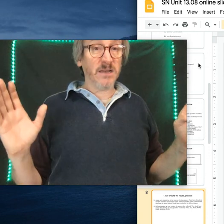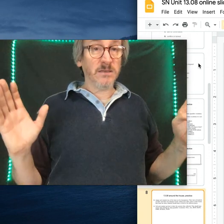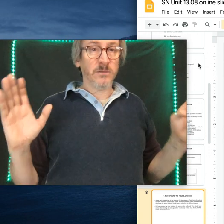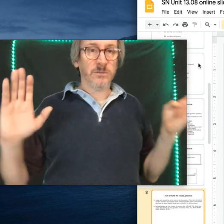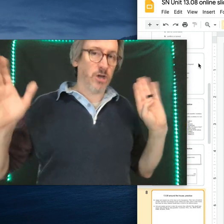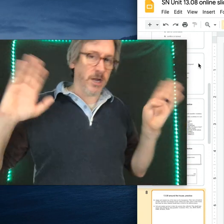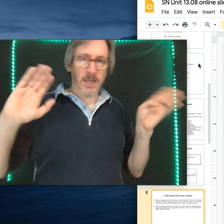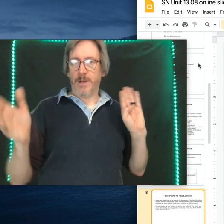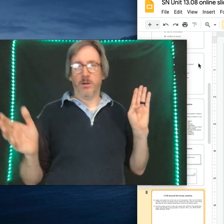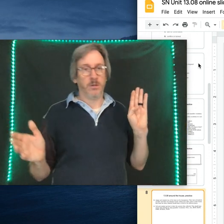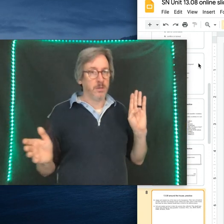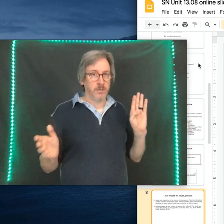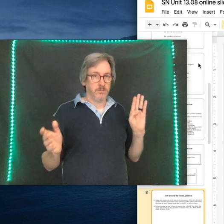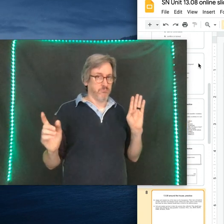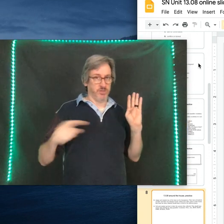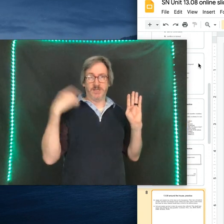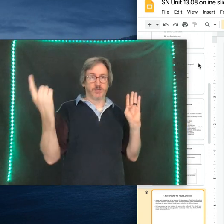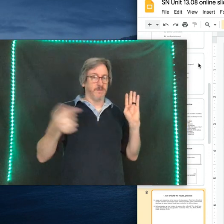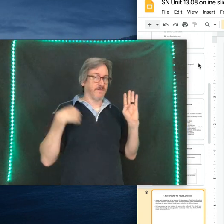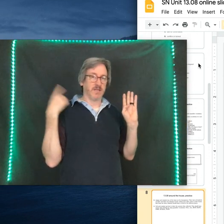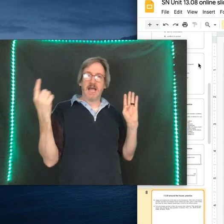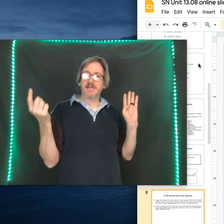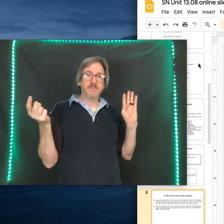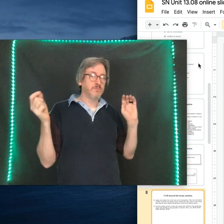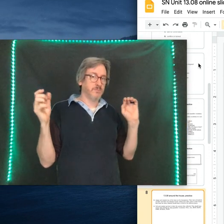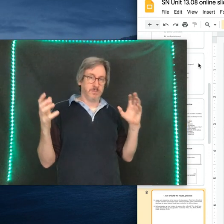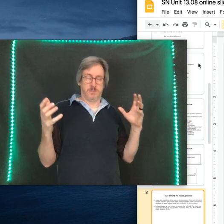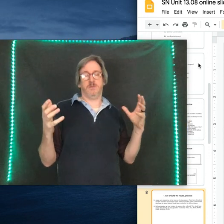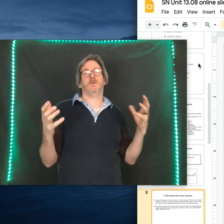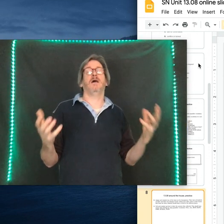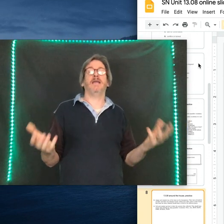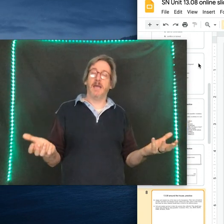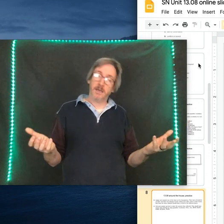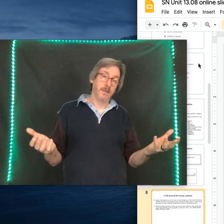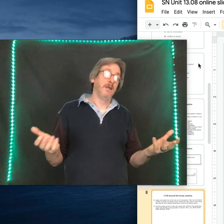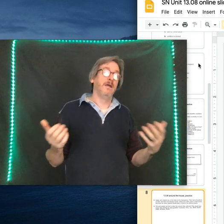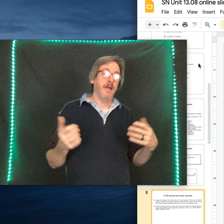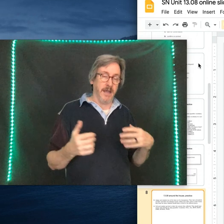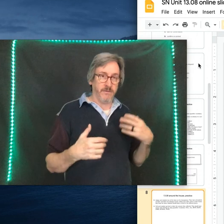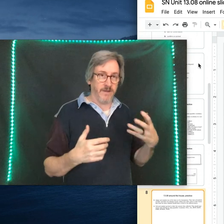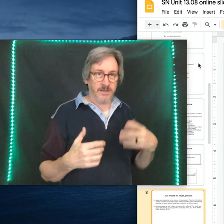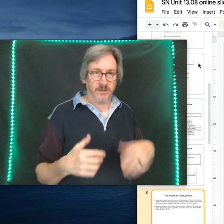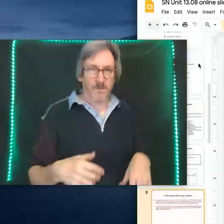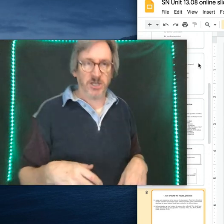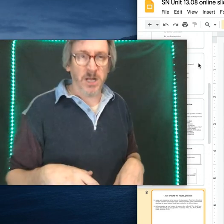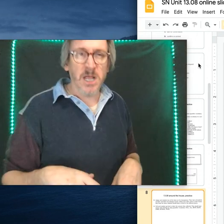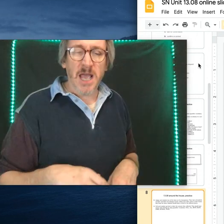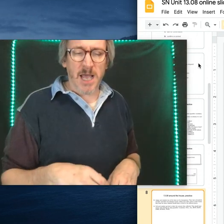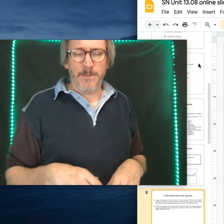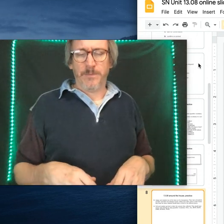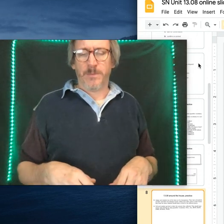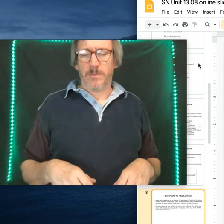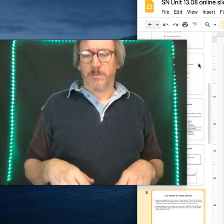And then talking about doing a survey of the class again and finding out the